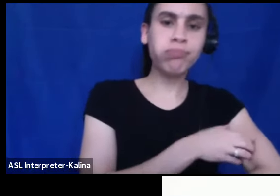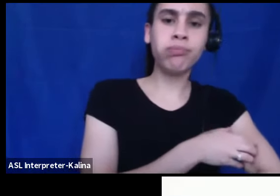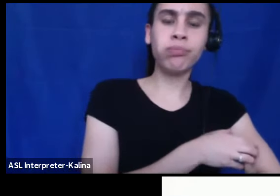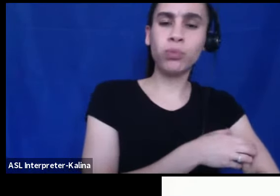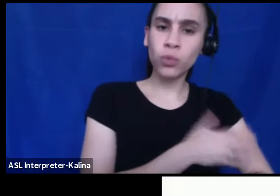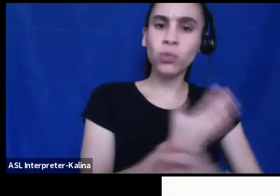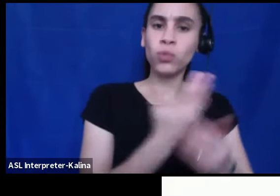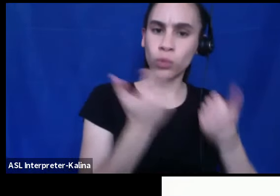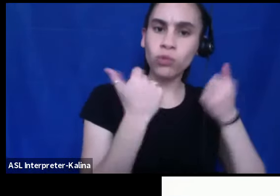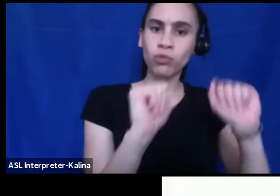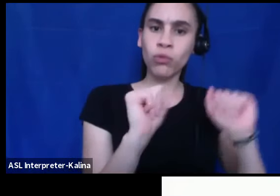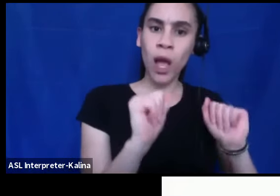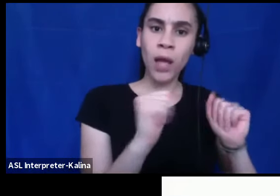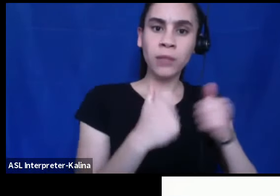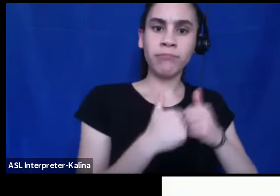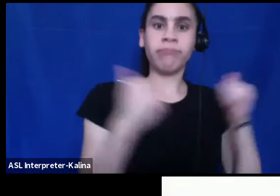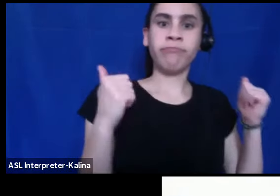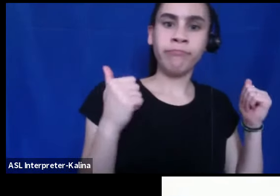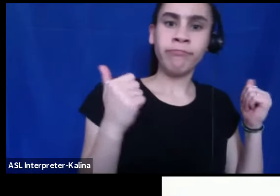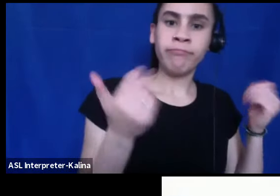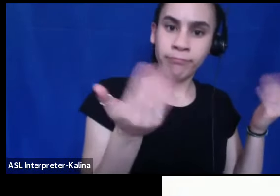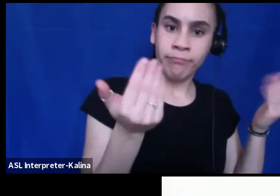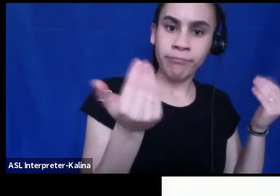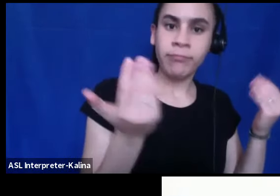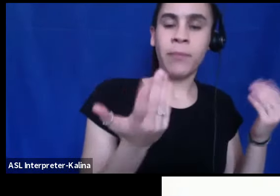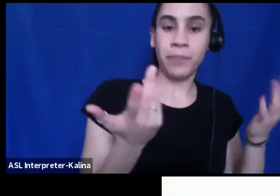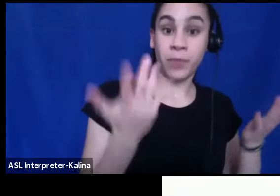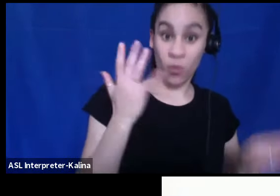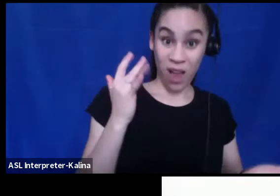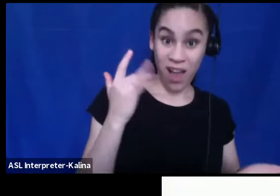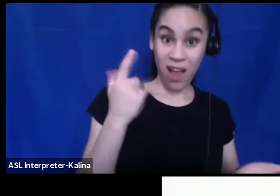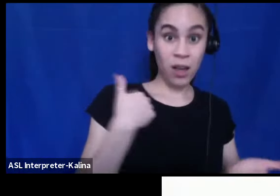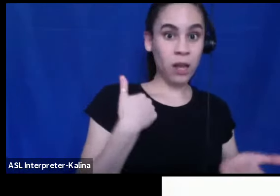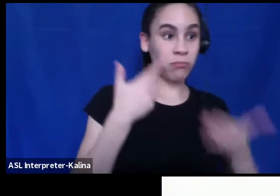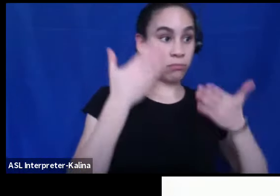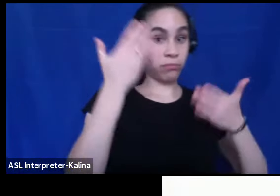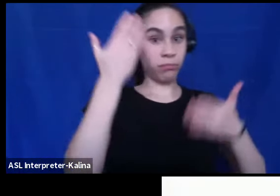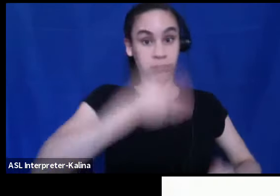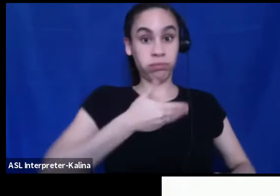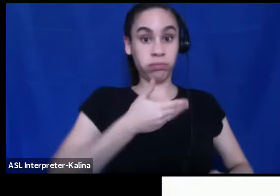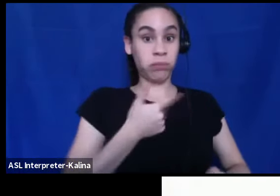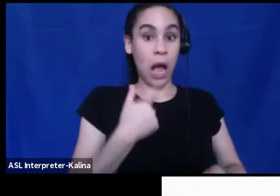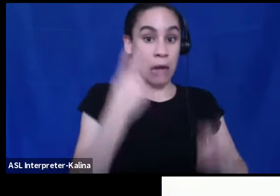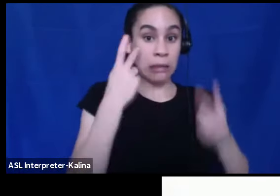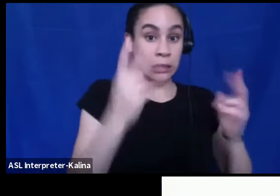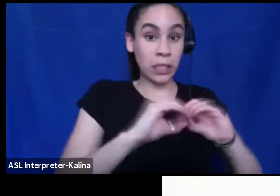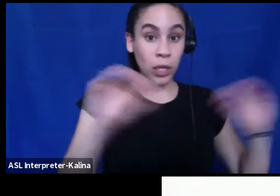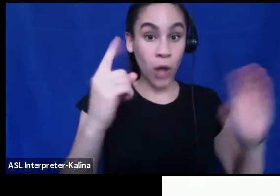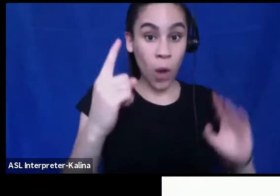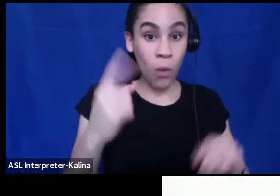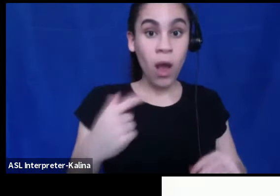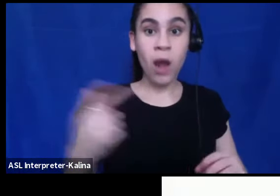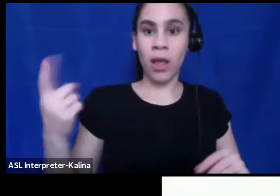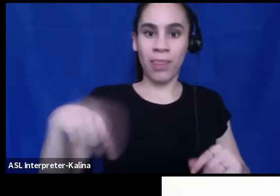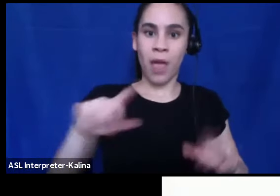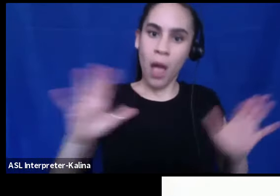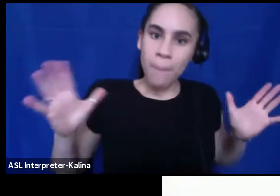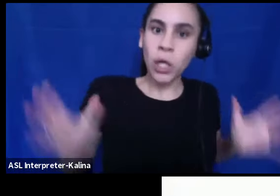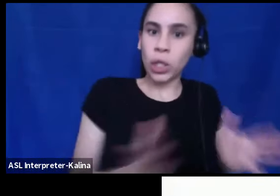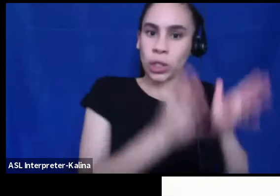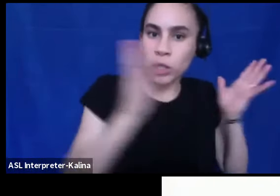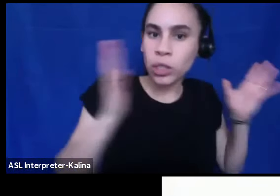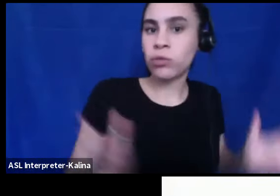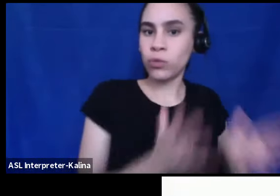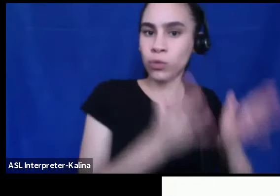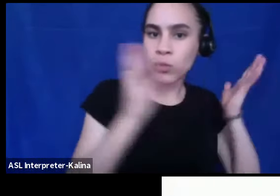there. And it was really because I wasn't seeing anyone, and I really got pushed like forward. And then